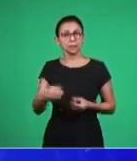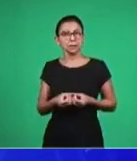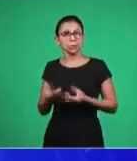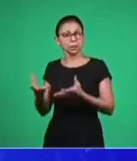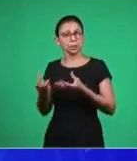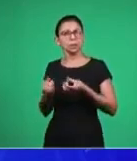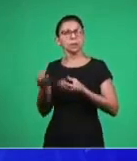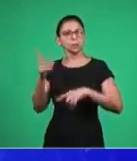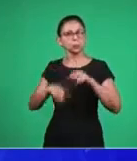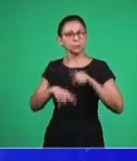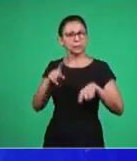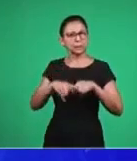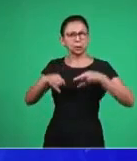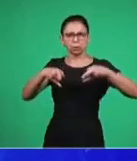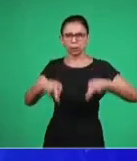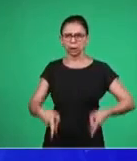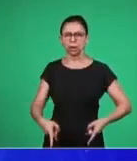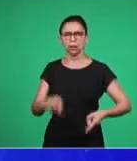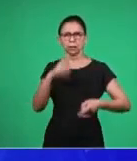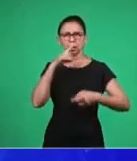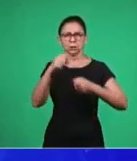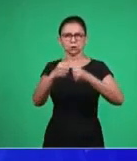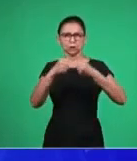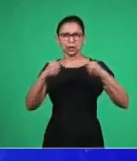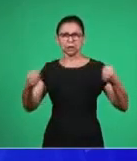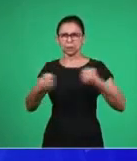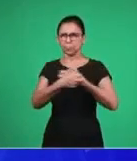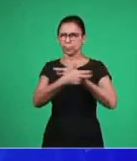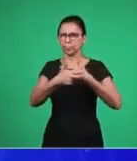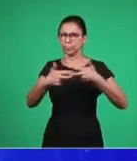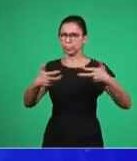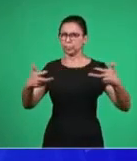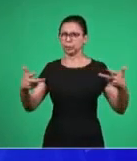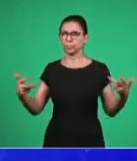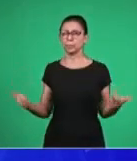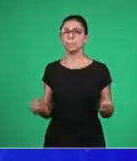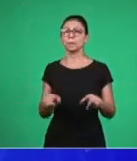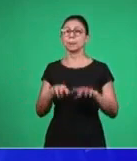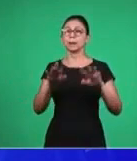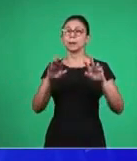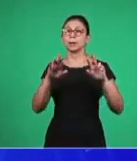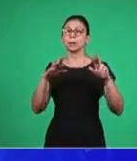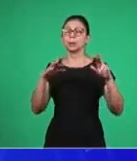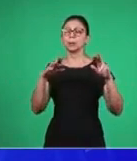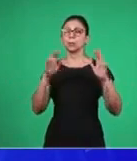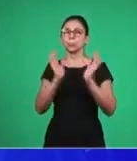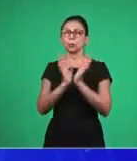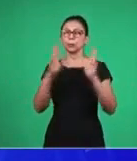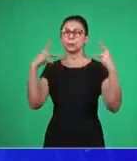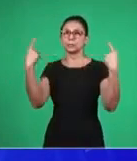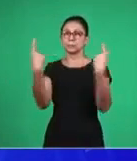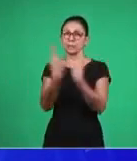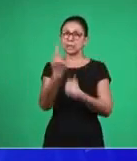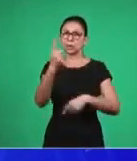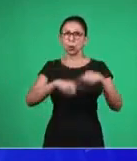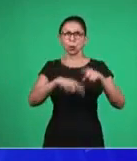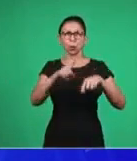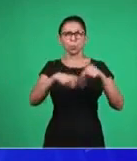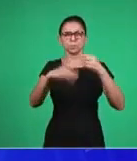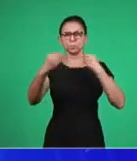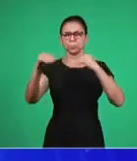points of donations for our brethren that were affected by this rain.